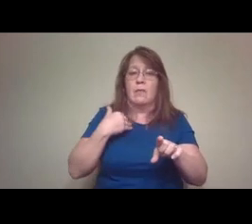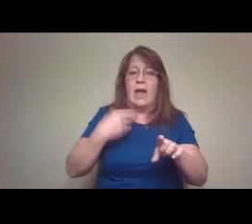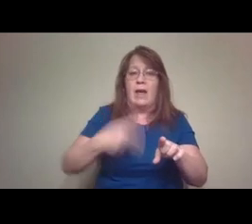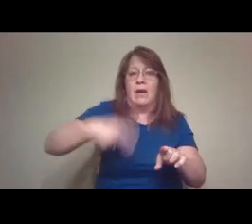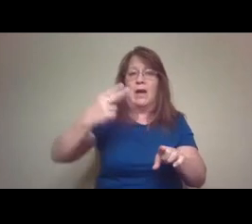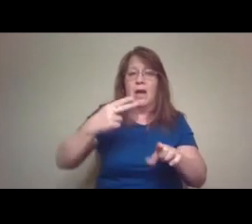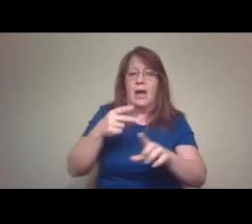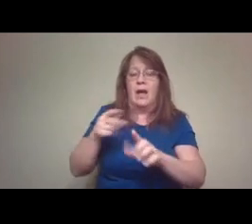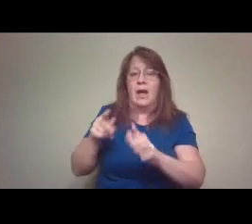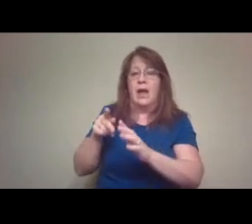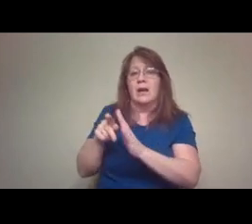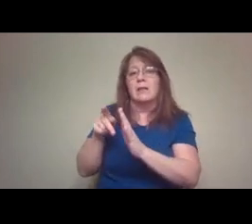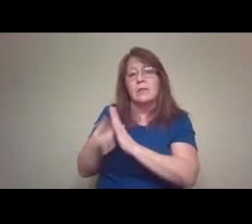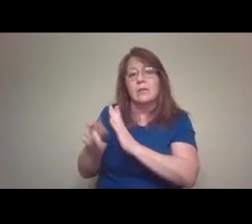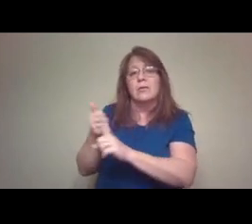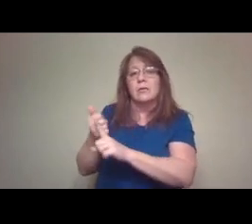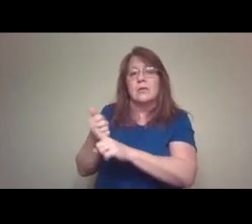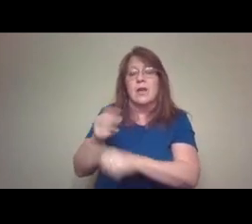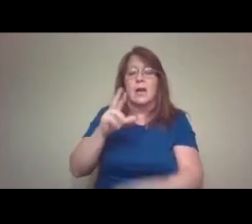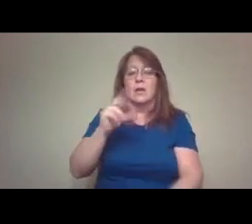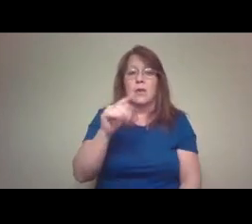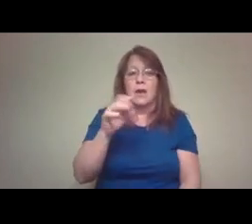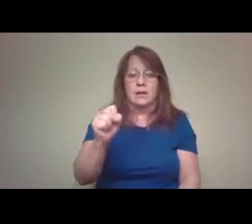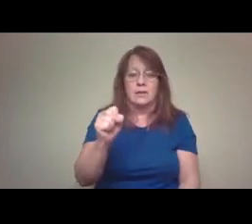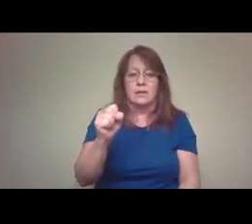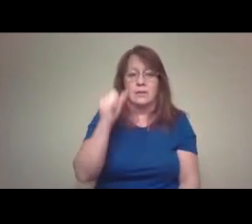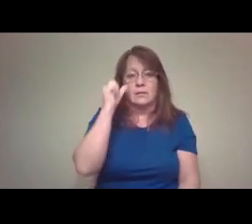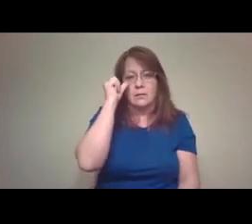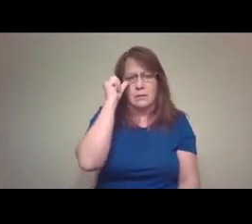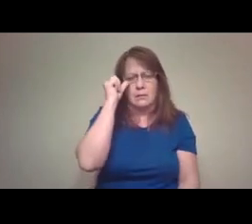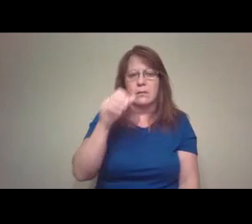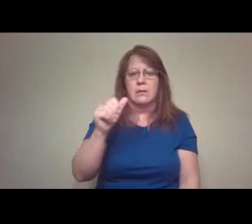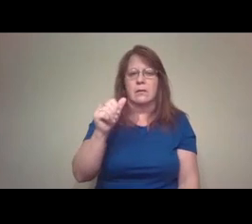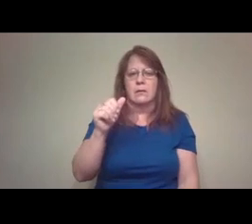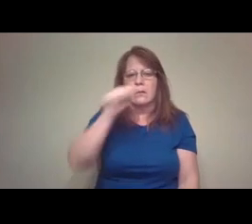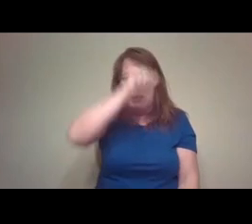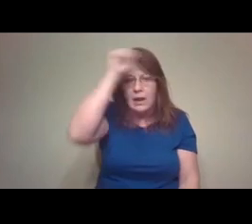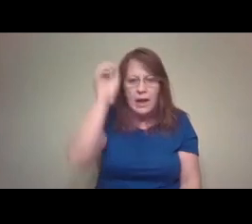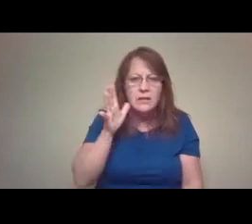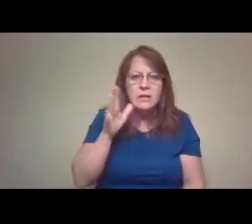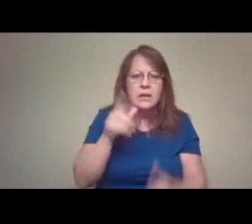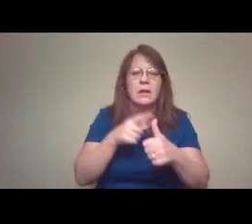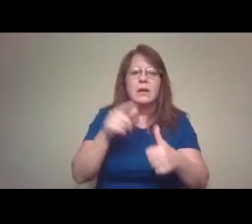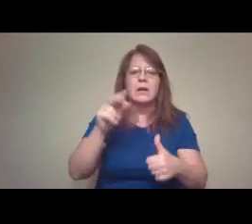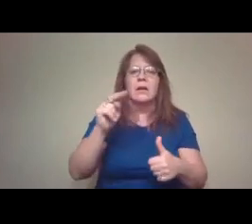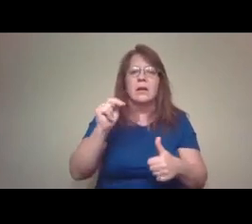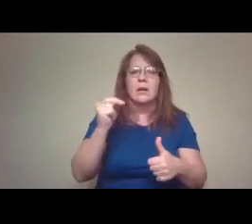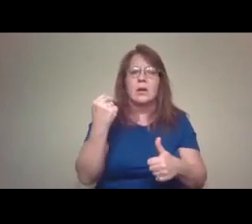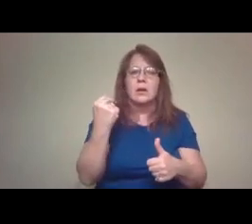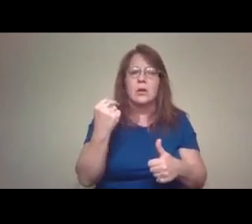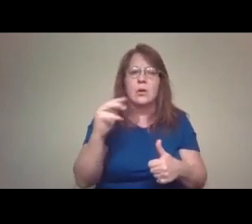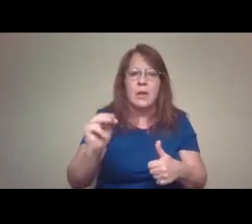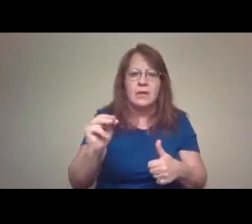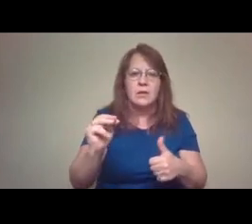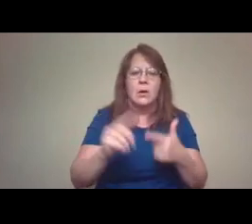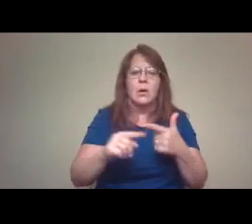Wyoming, Utah, New Mexico, Alaska's included, even though it's not right next